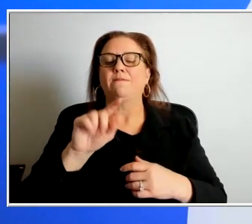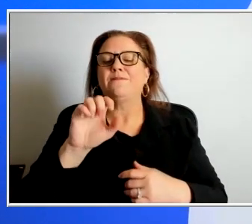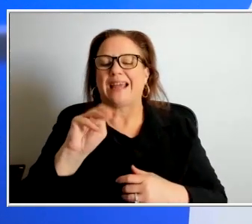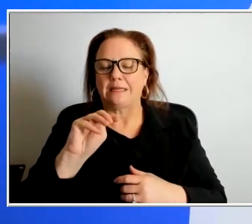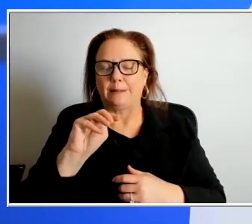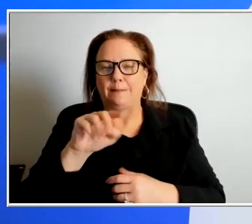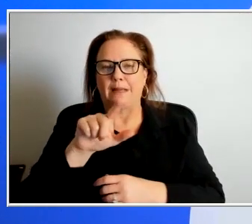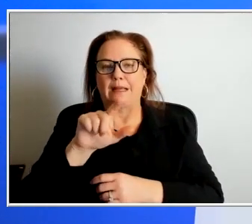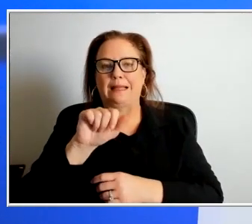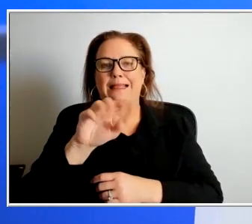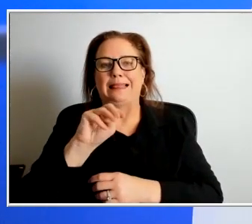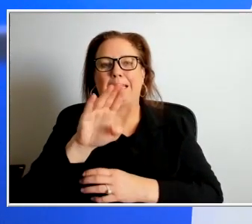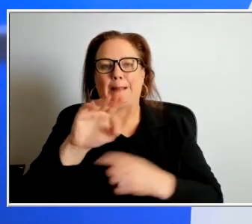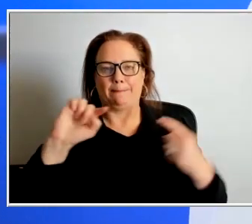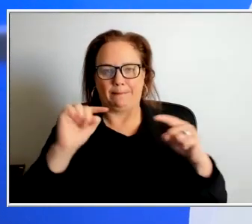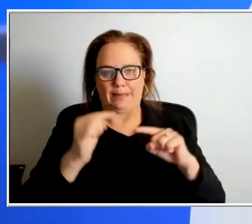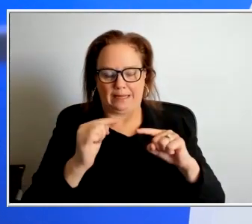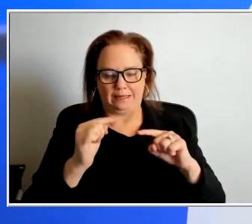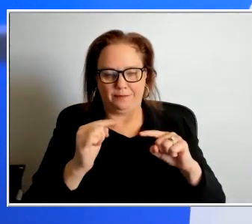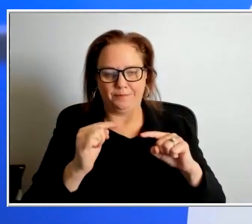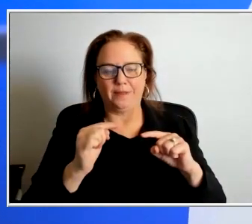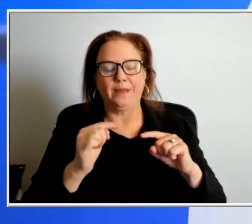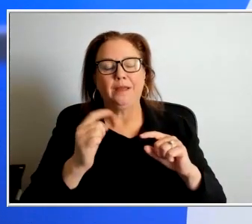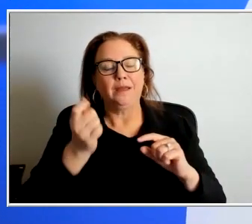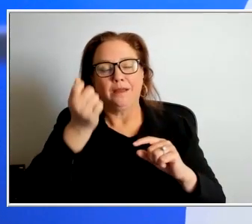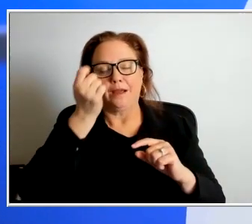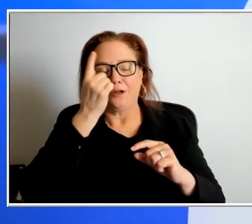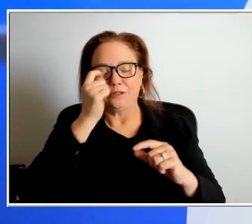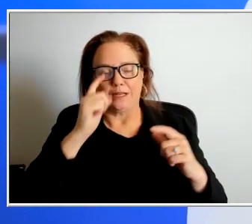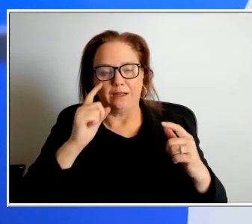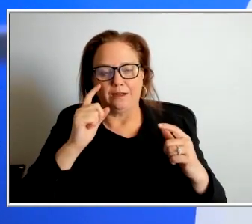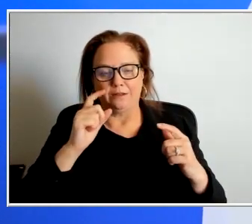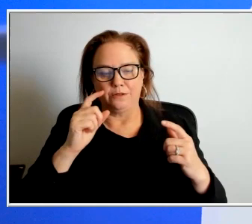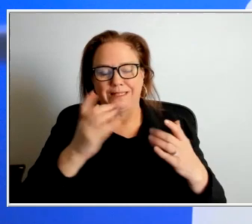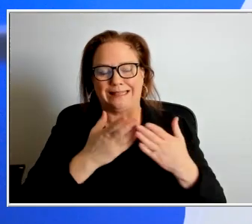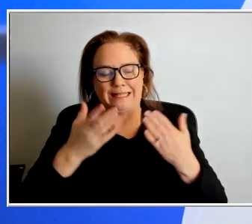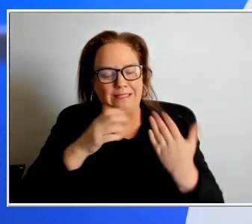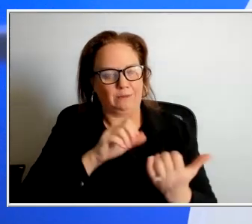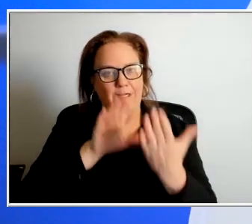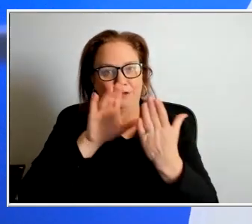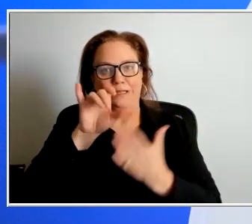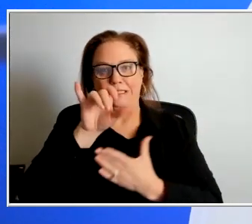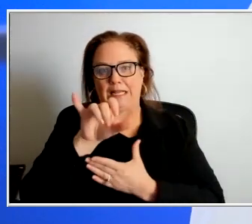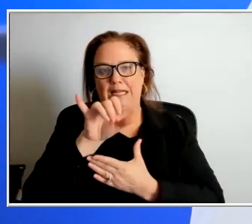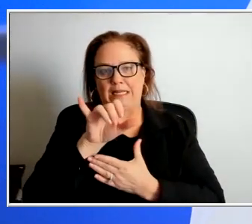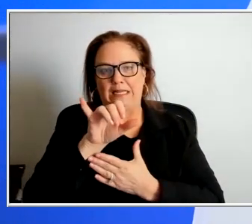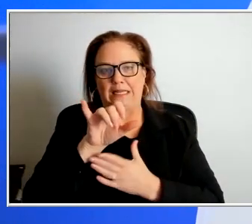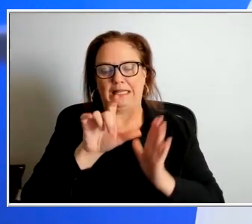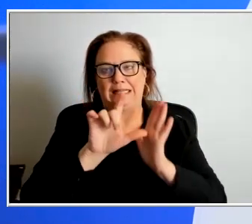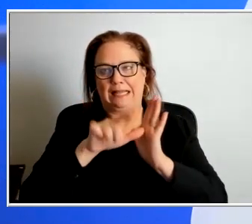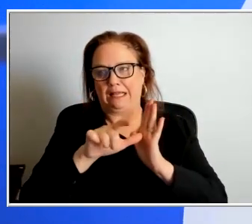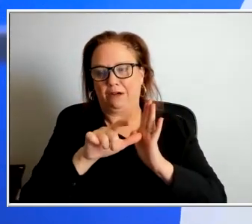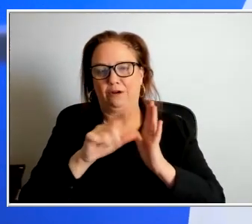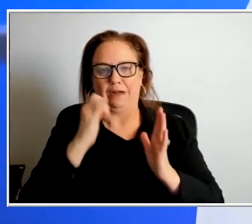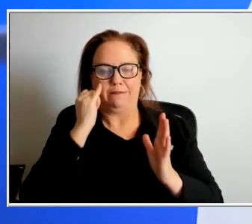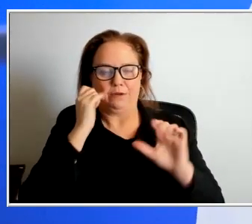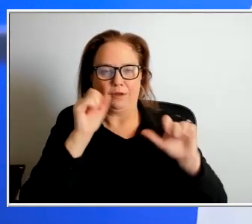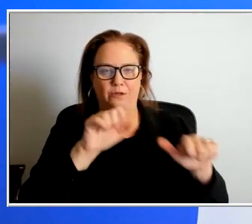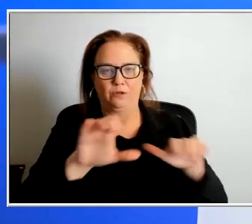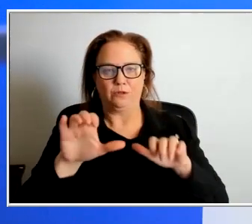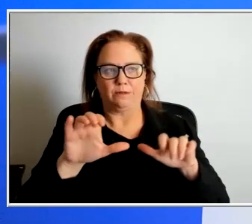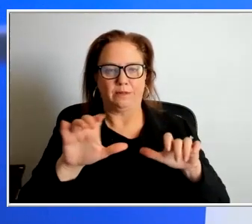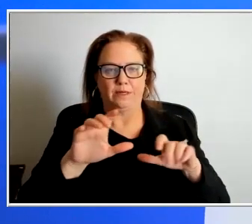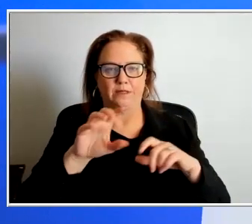of additional procedures, additional things that we can address it, especially later. So if you can do something to rewire